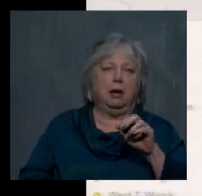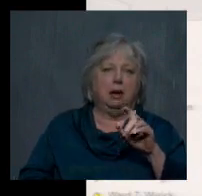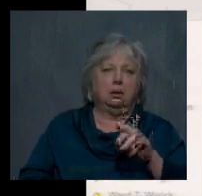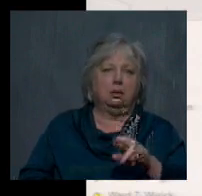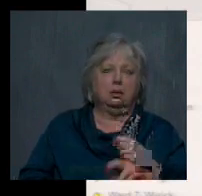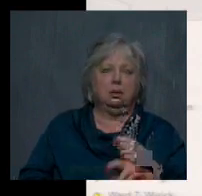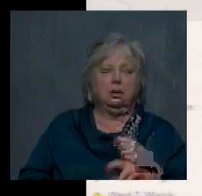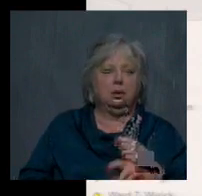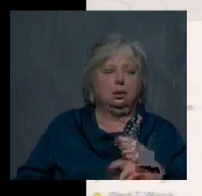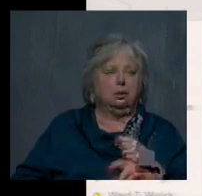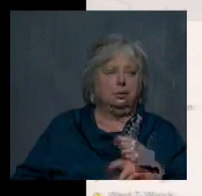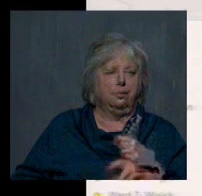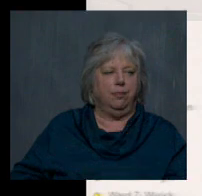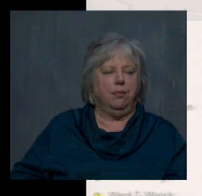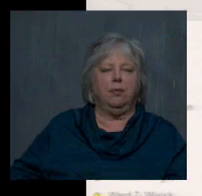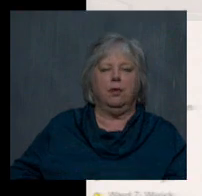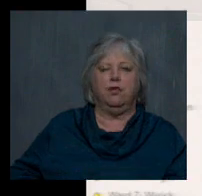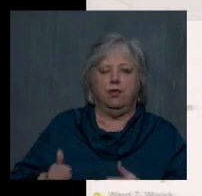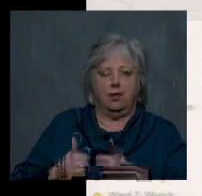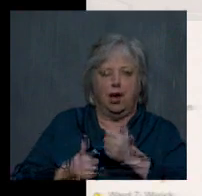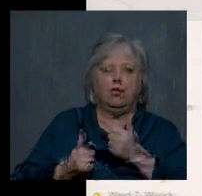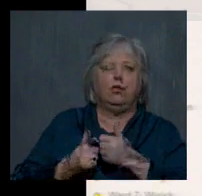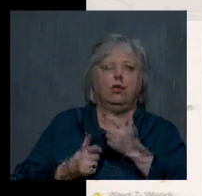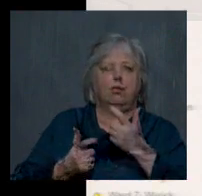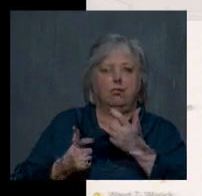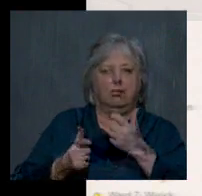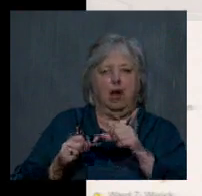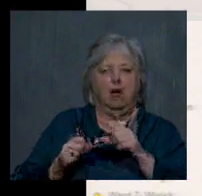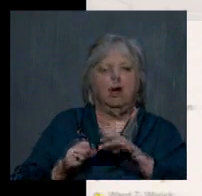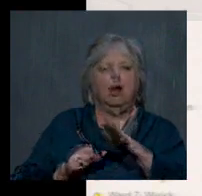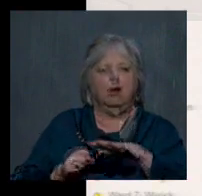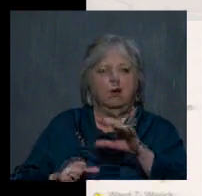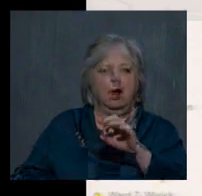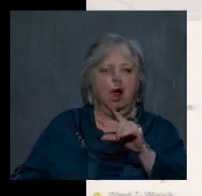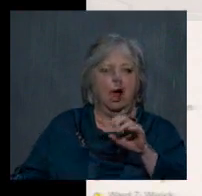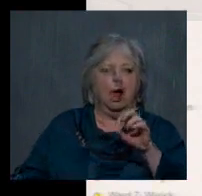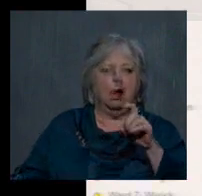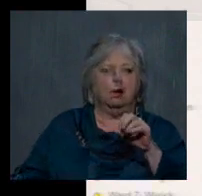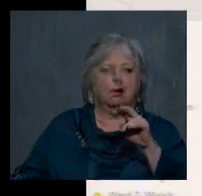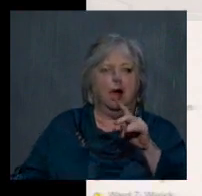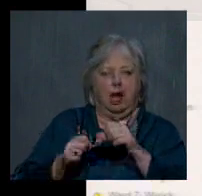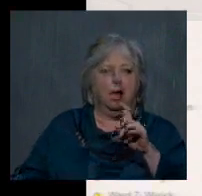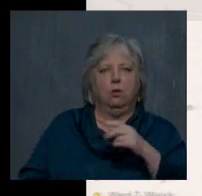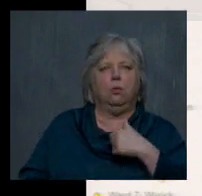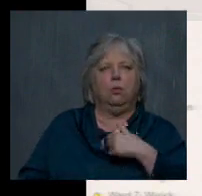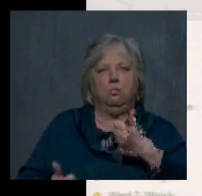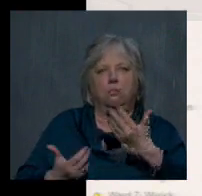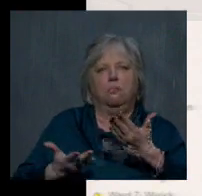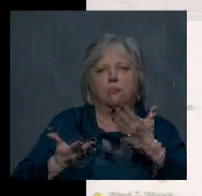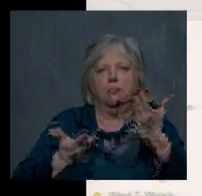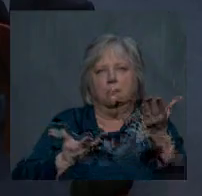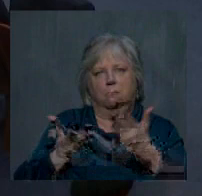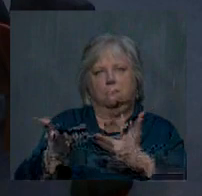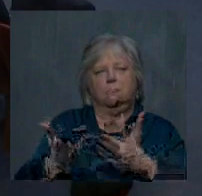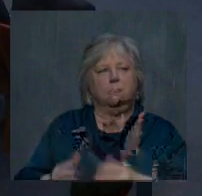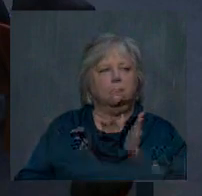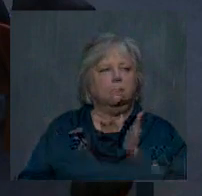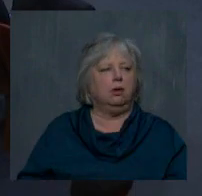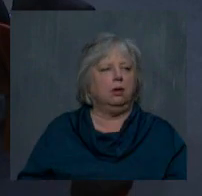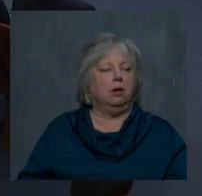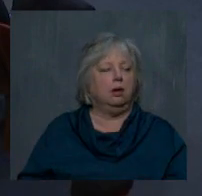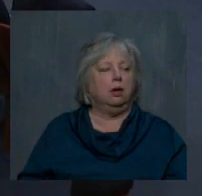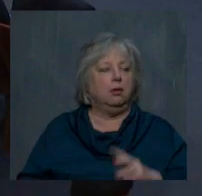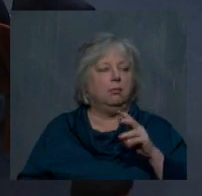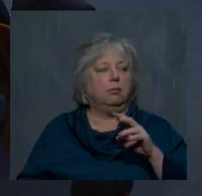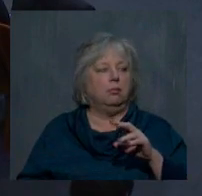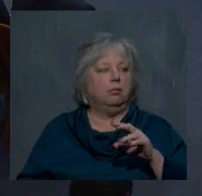What was it? A large segment of Alexander we serve. Thank you. Greg, would you put